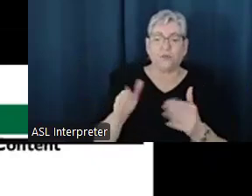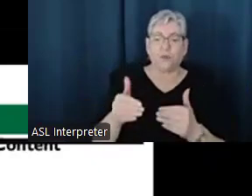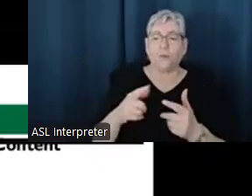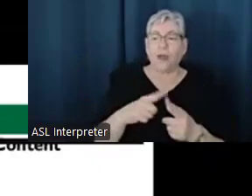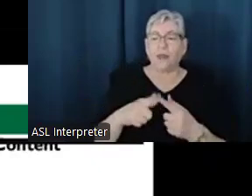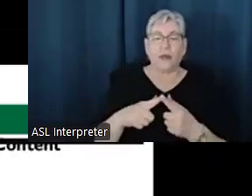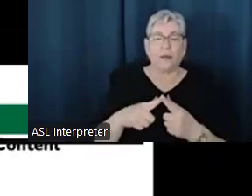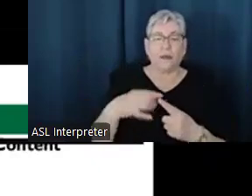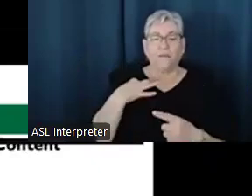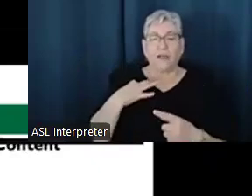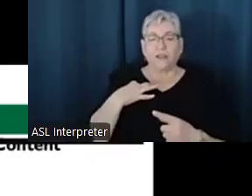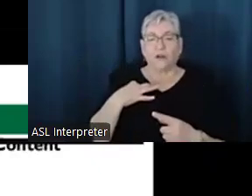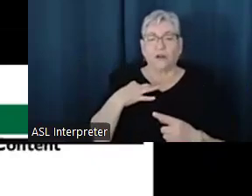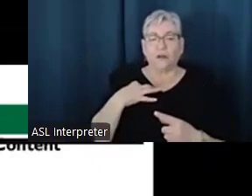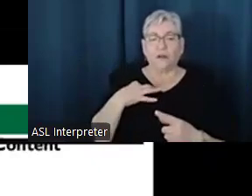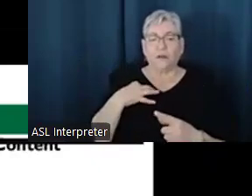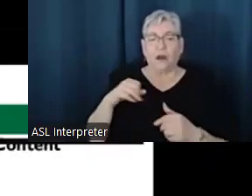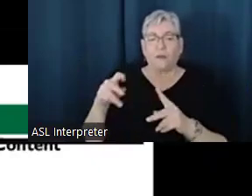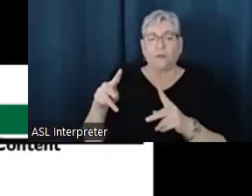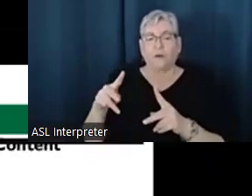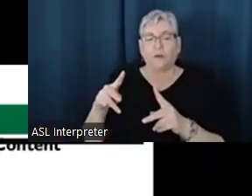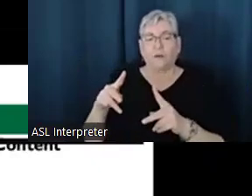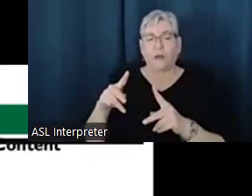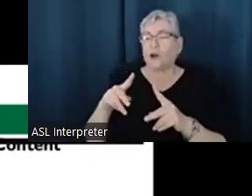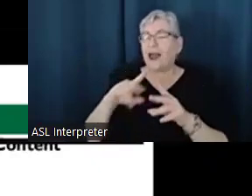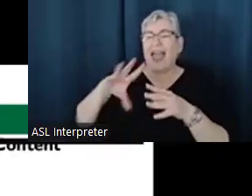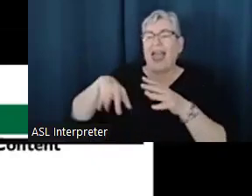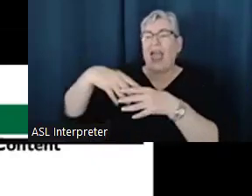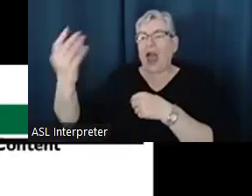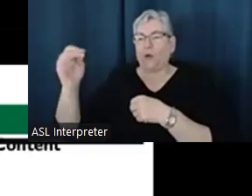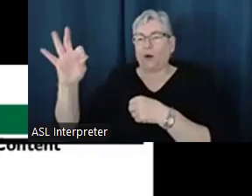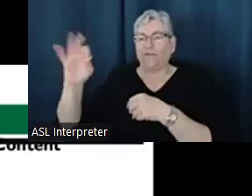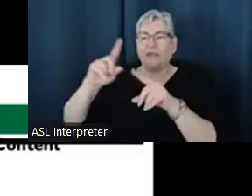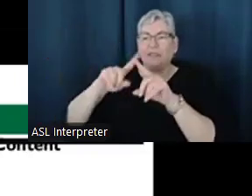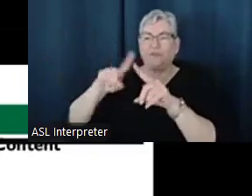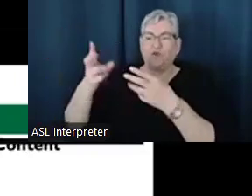volunteer opportunities that extend outside to different resources.